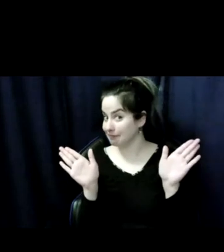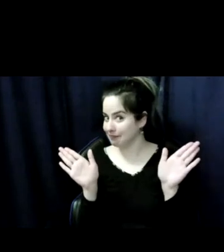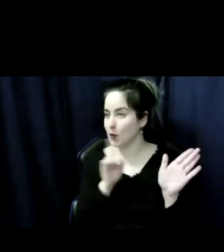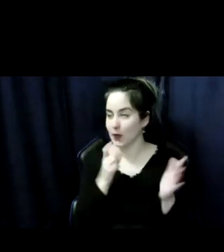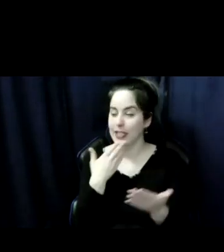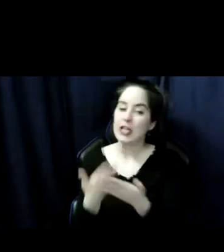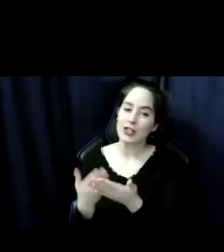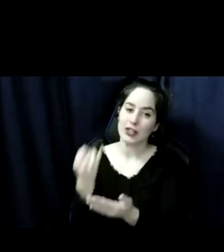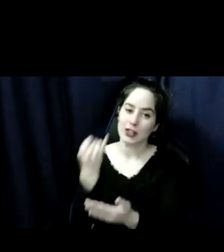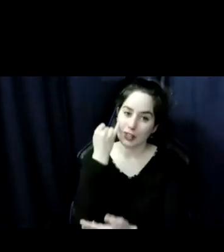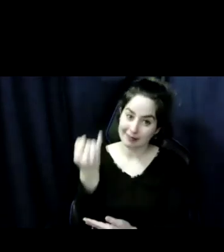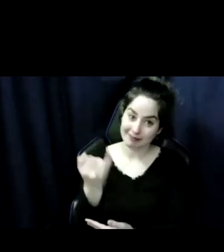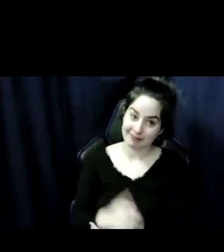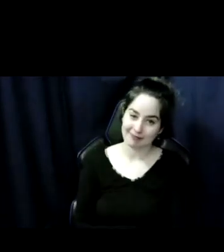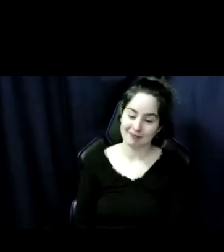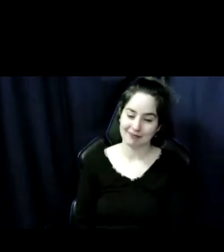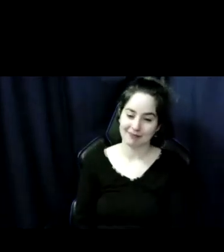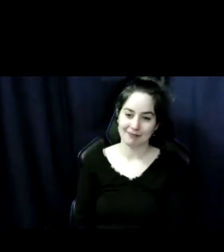suggestion.